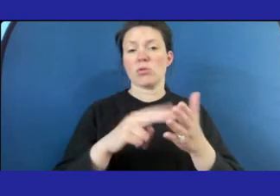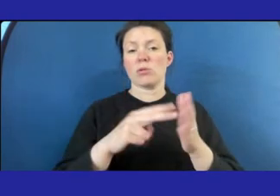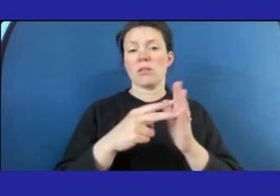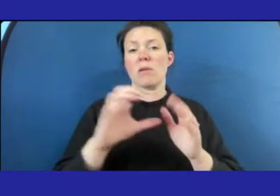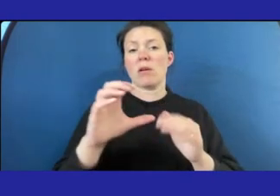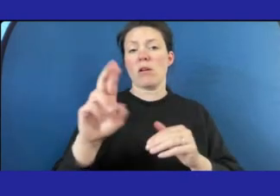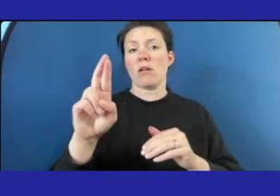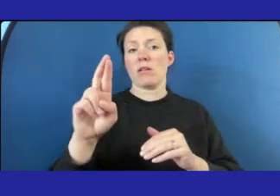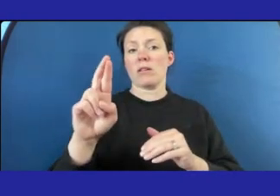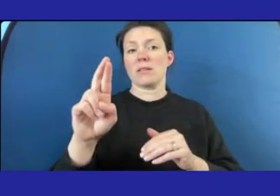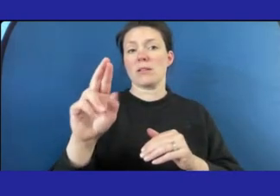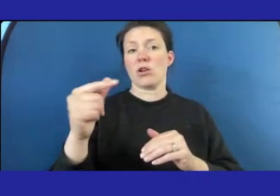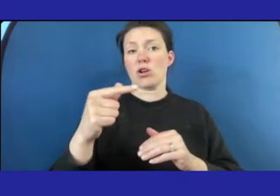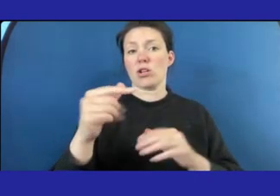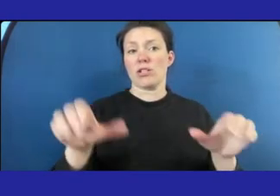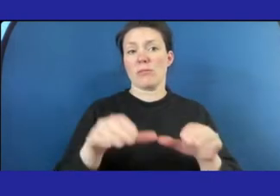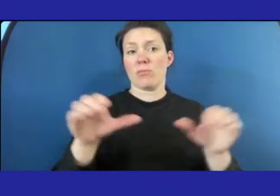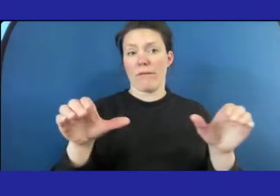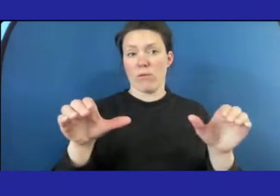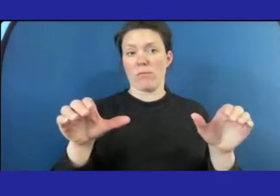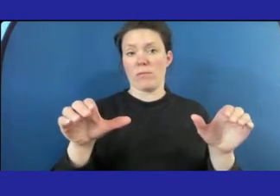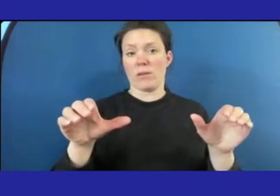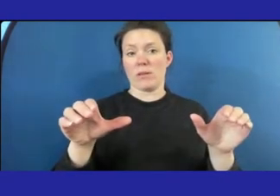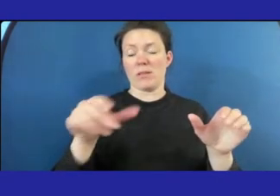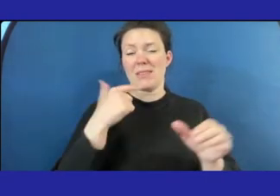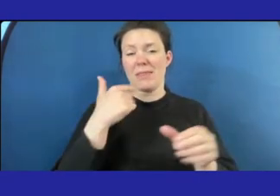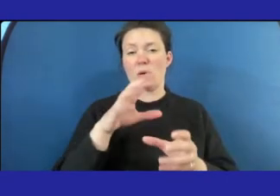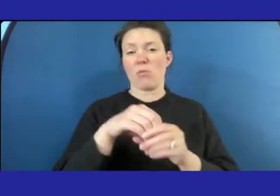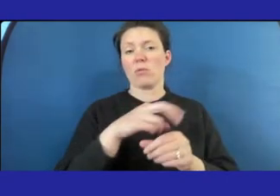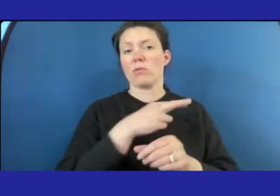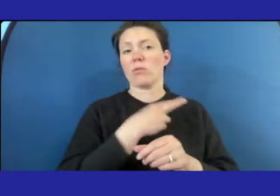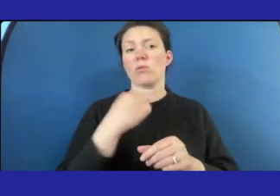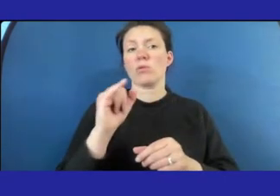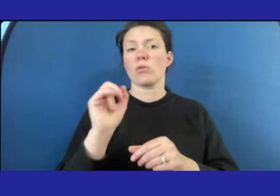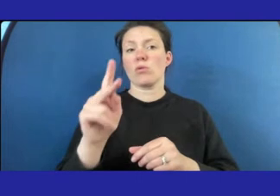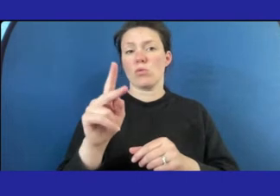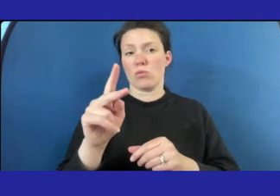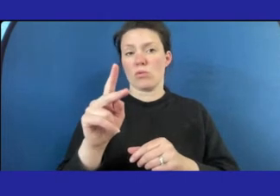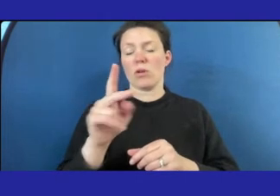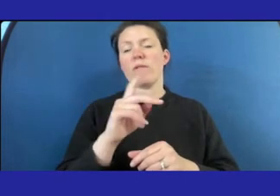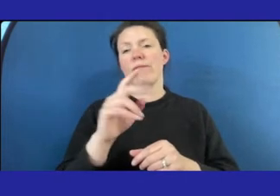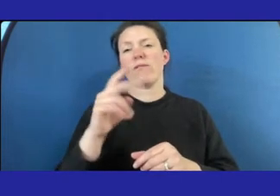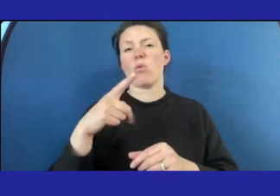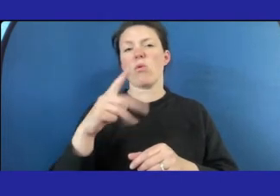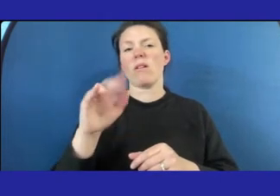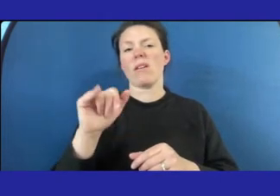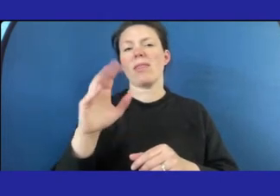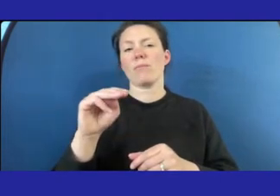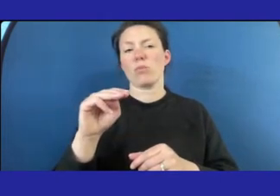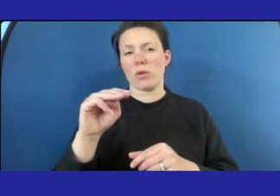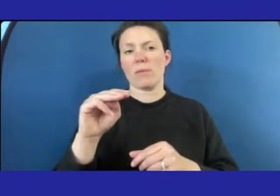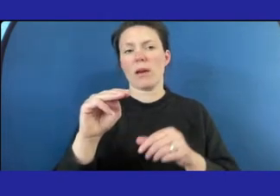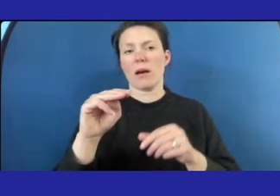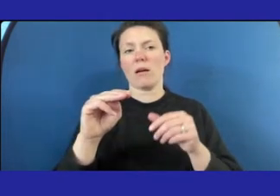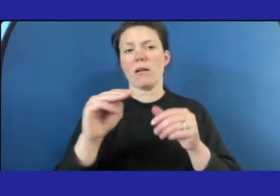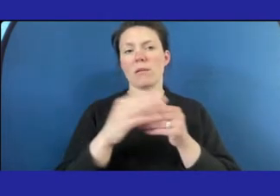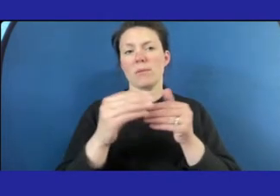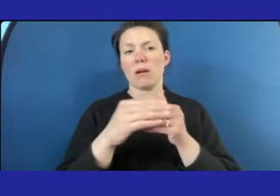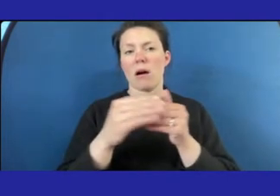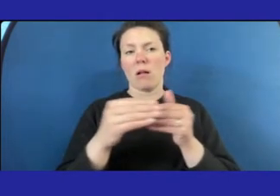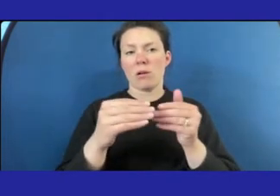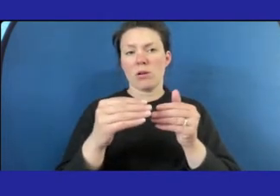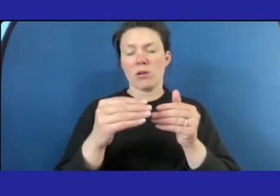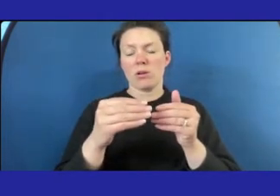CRG performance, which brings in additional risk surplus or premium dollars, right, that